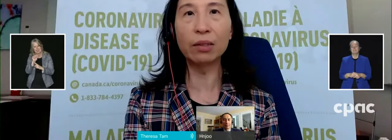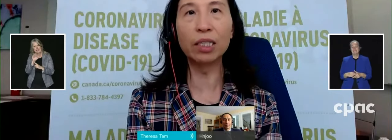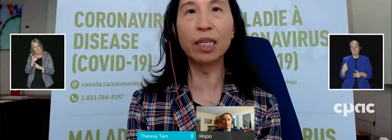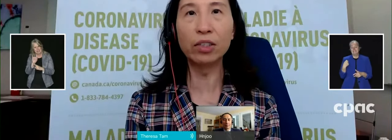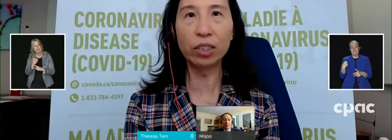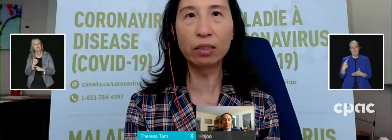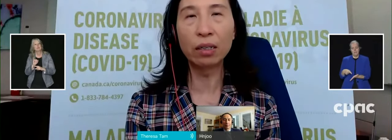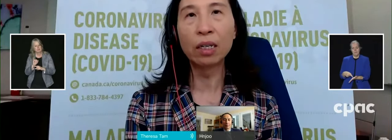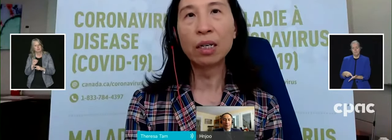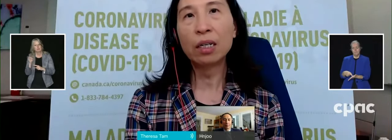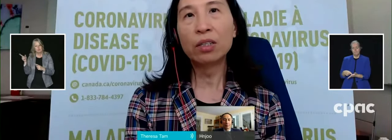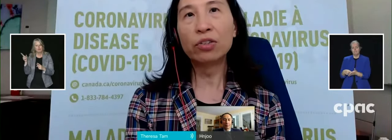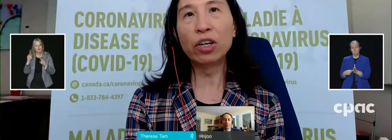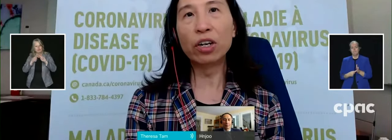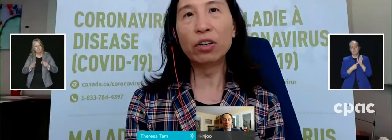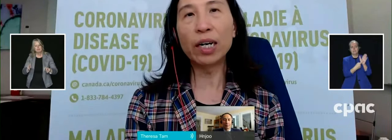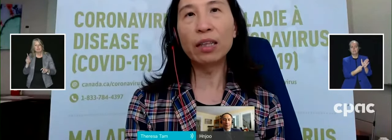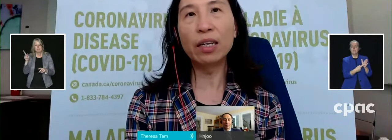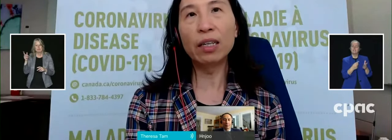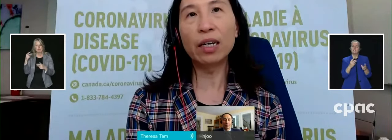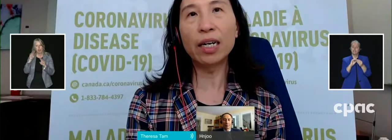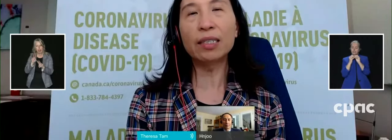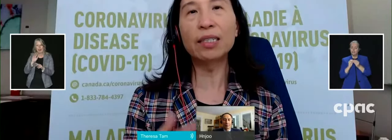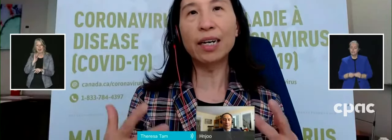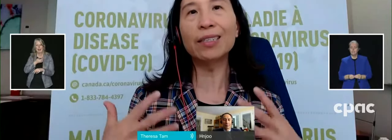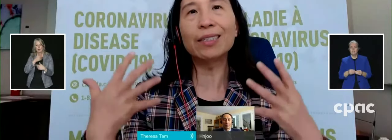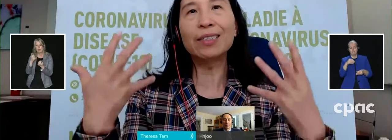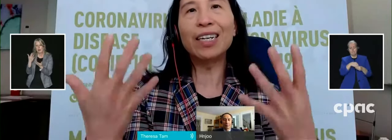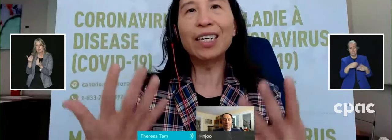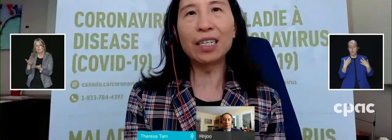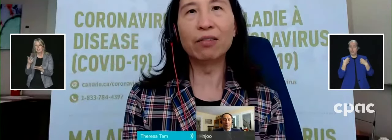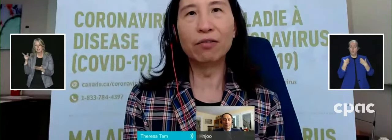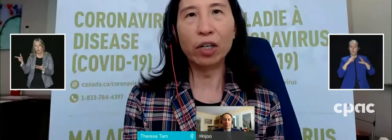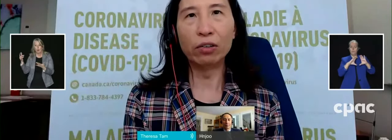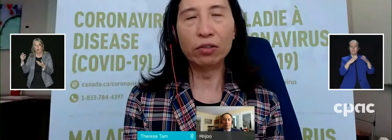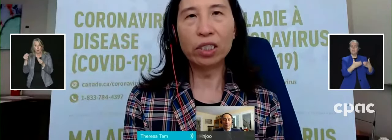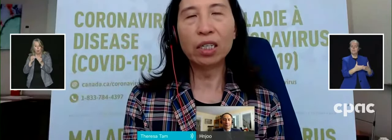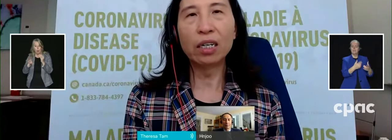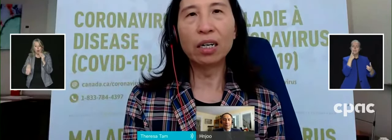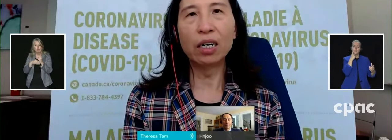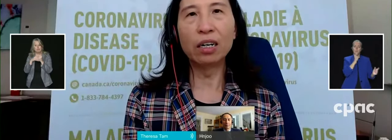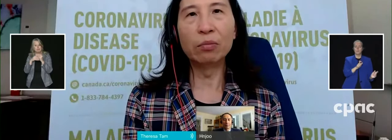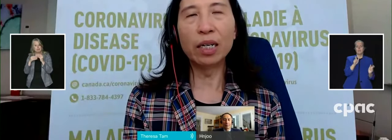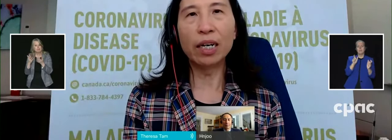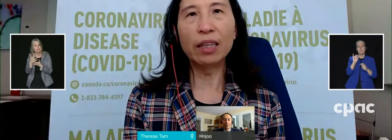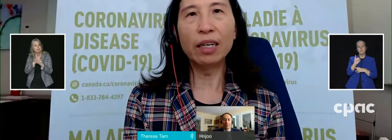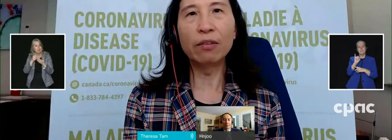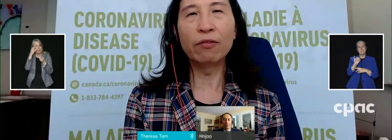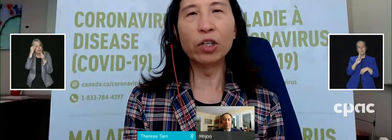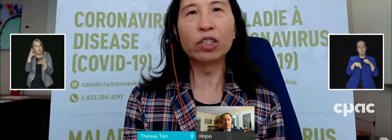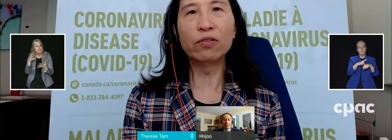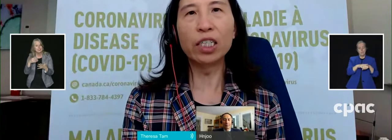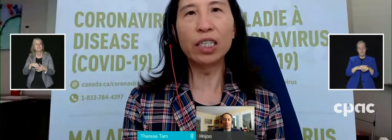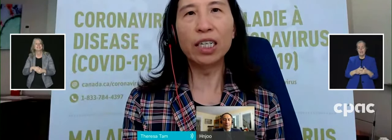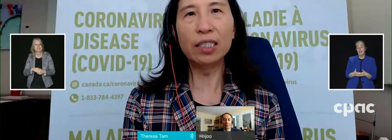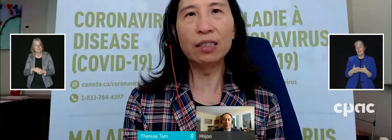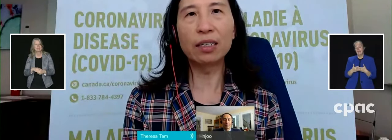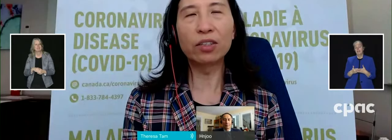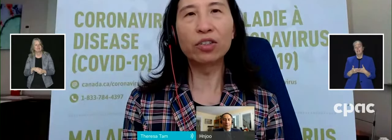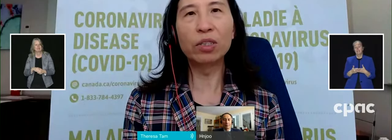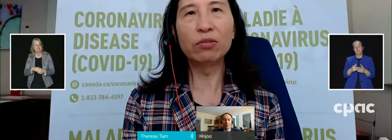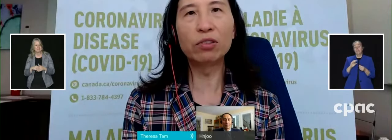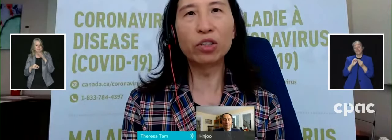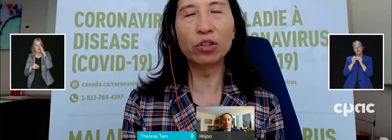our recommendations. So I think that as that data evolves, I think, first of all,